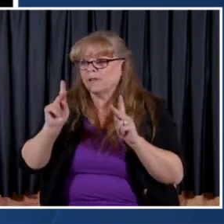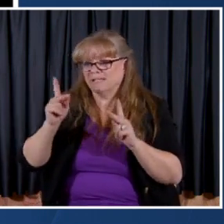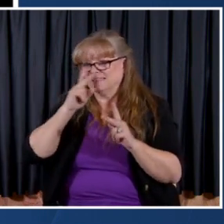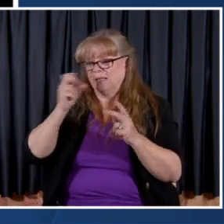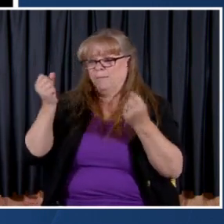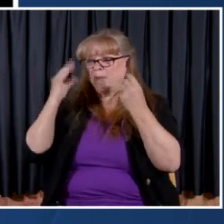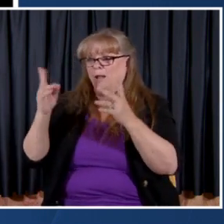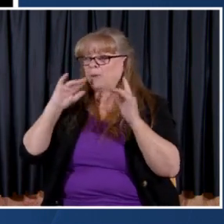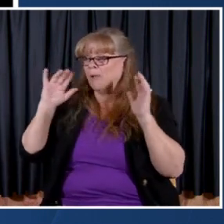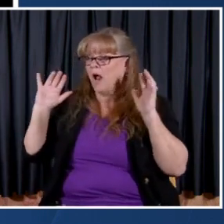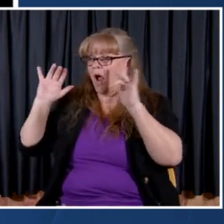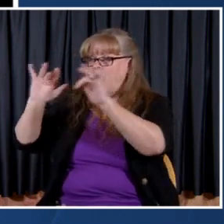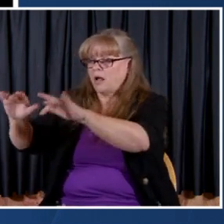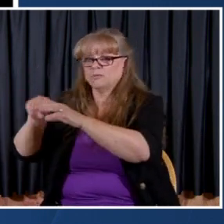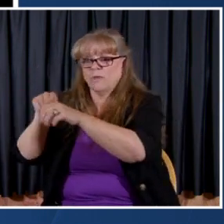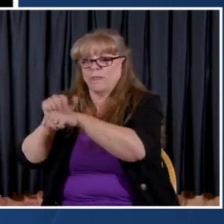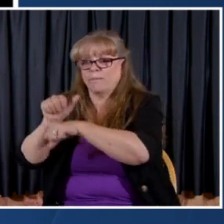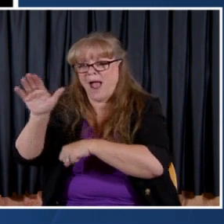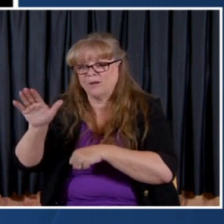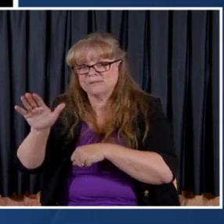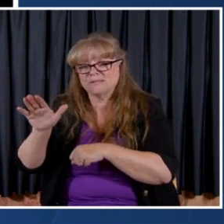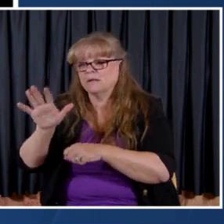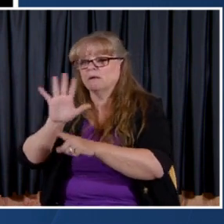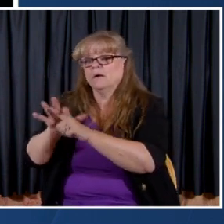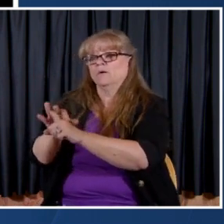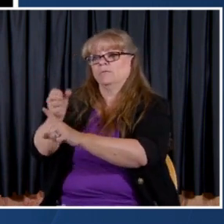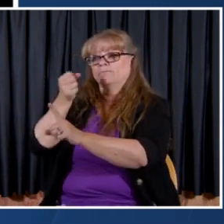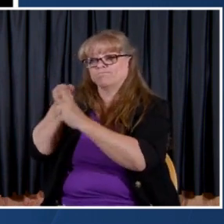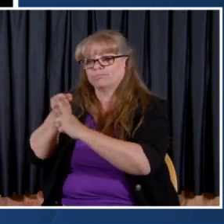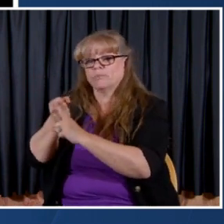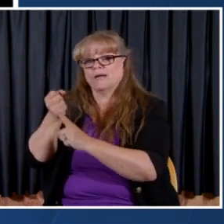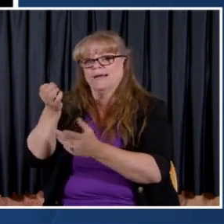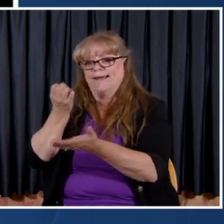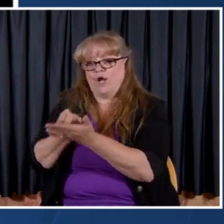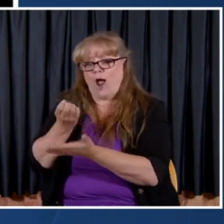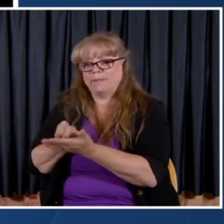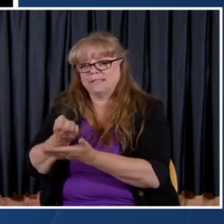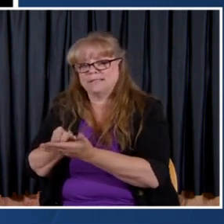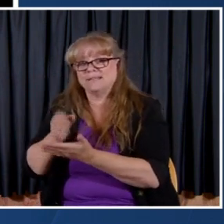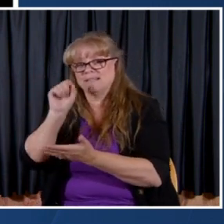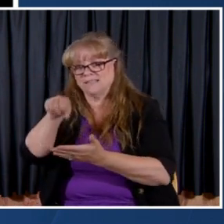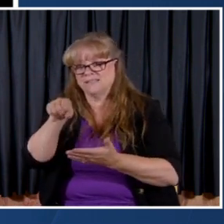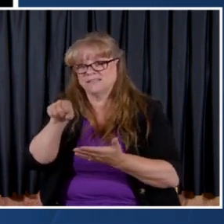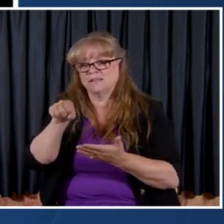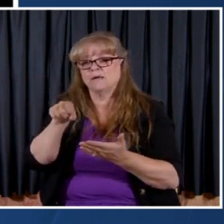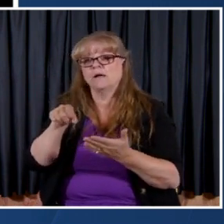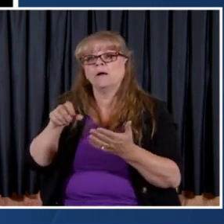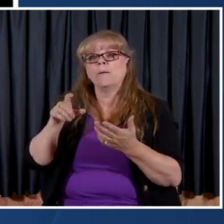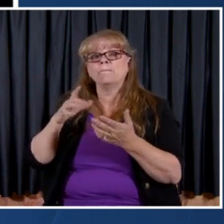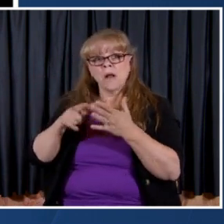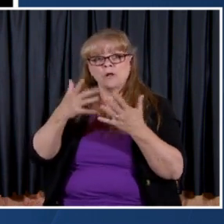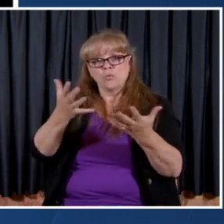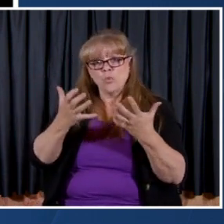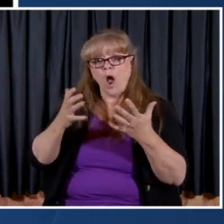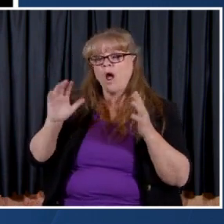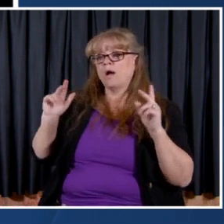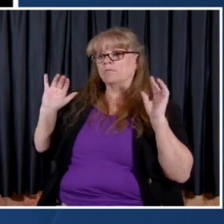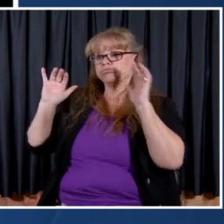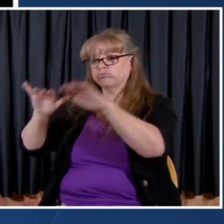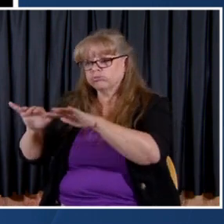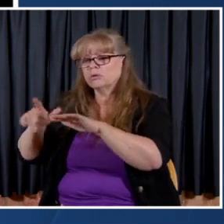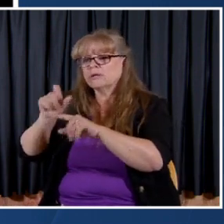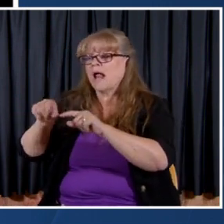high country, wanting to engage in tourism within our state and visitation, we need to be very mindful and respectful